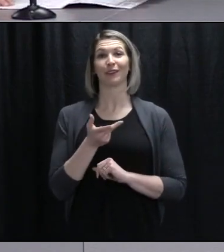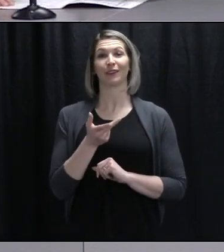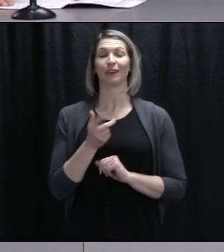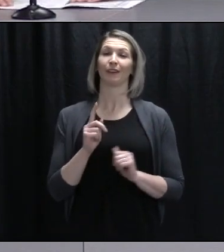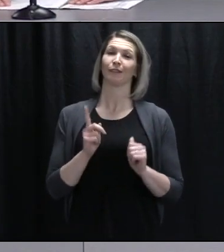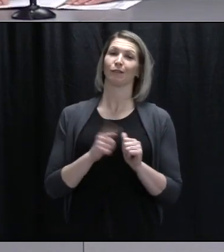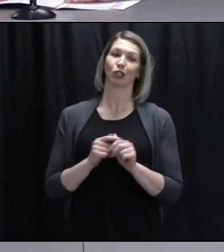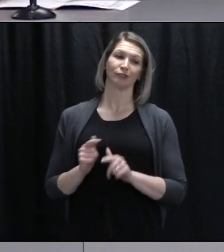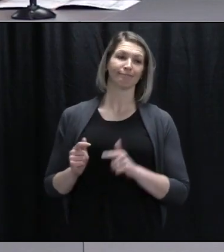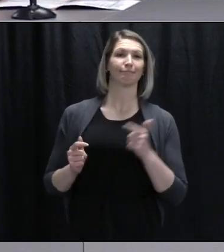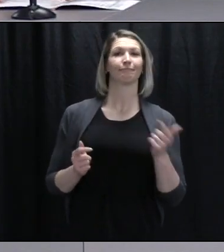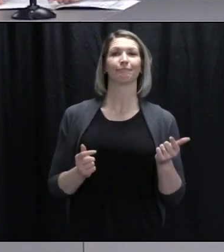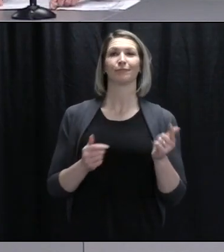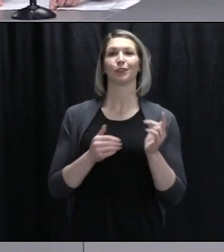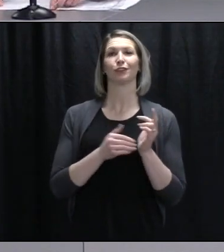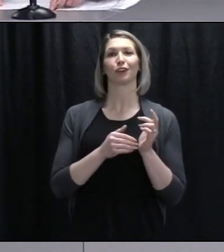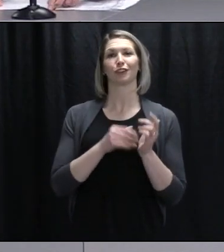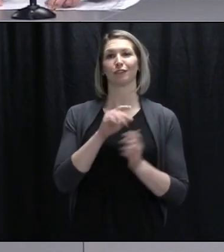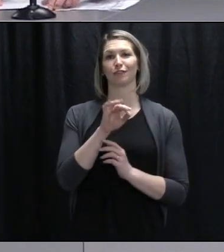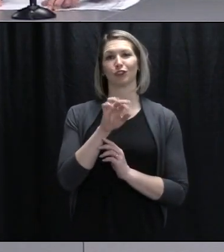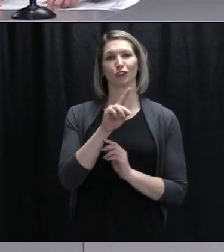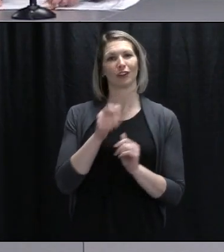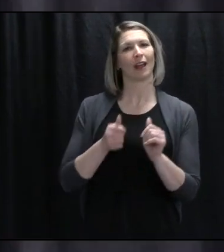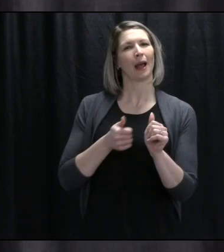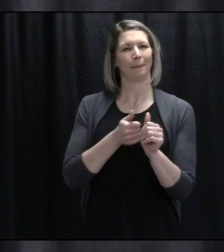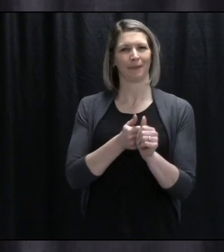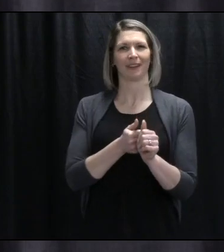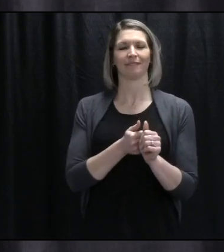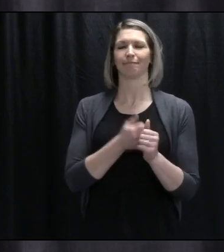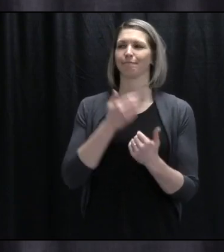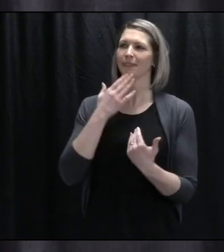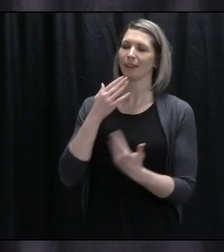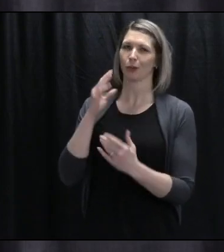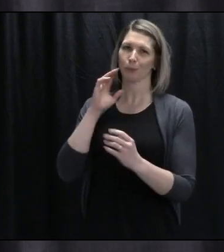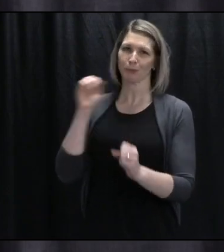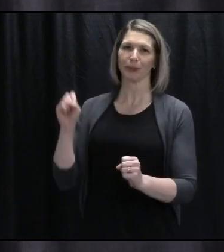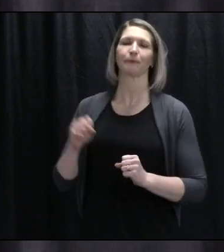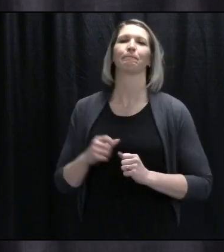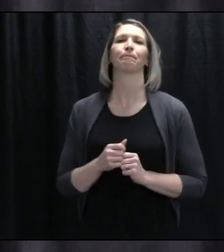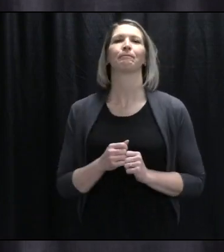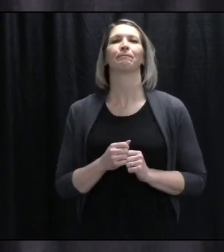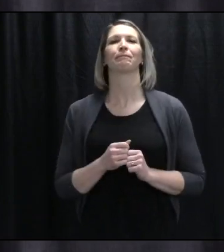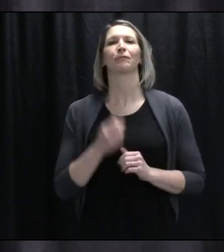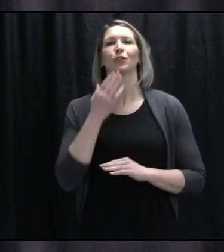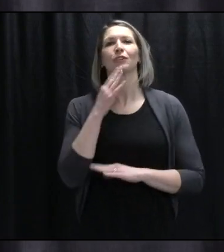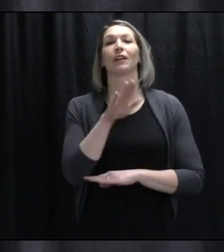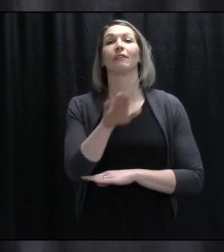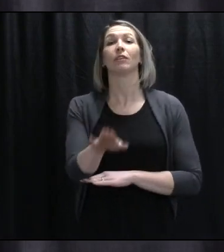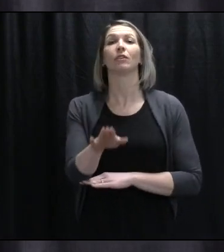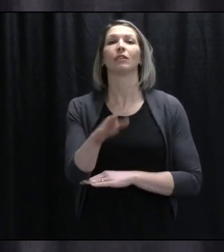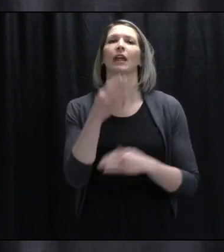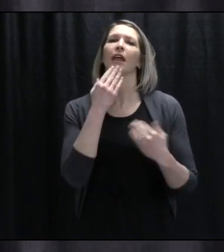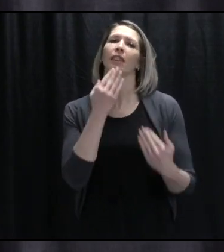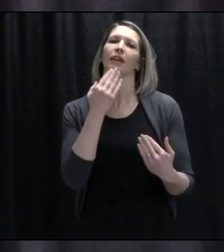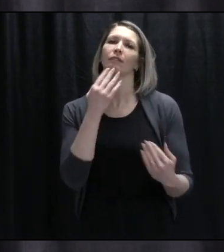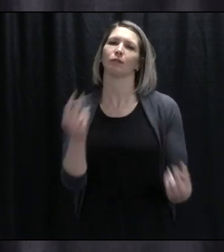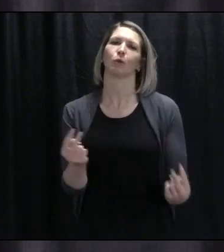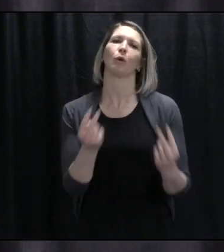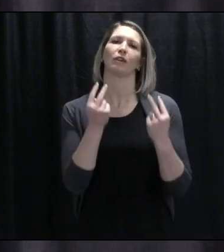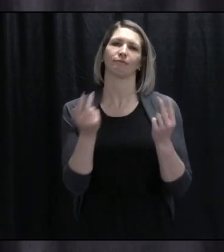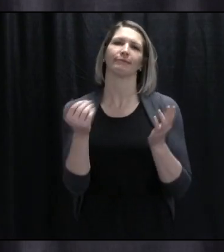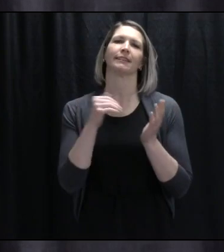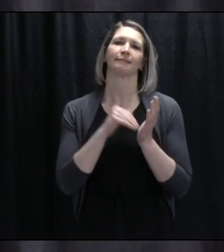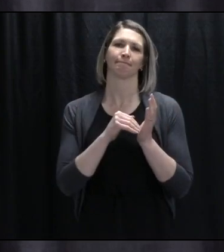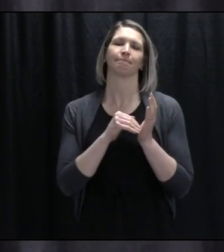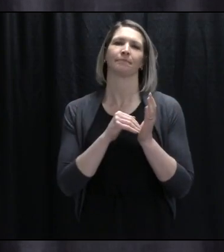Deputy Chief Medical Officer, and Dr. Fitzgerald's update. Thank you, Premier. Good afternoon. Thank you for joining us today. Once again,